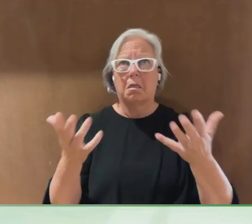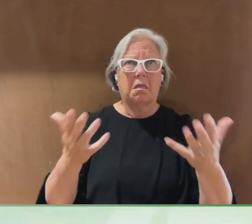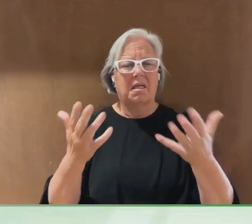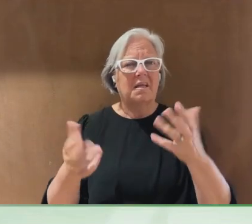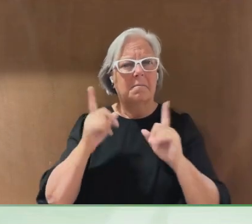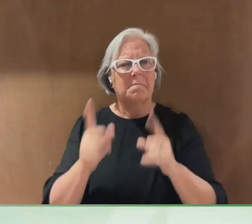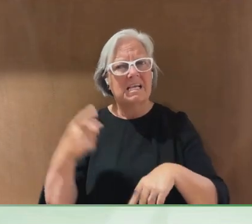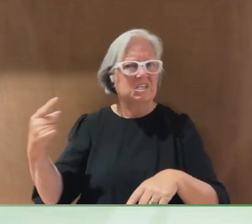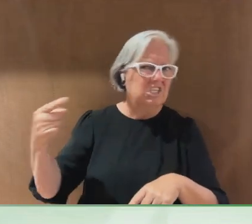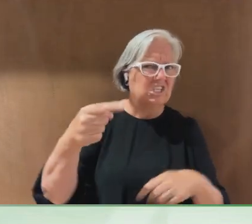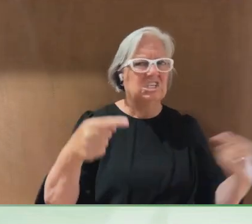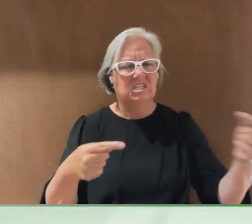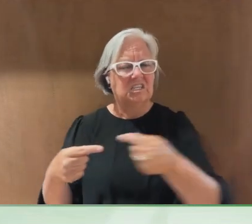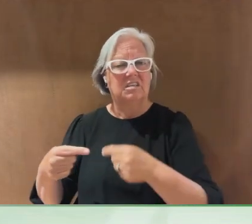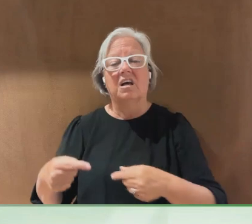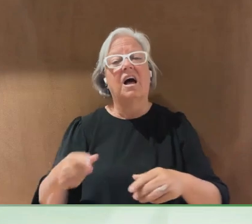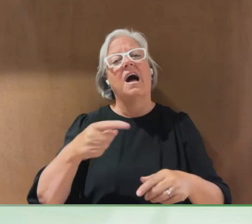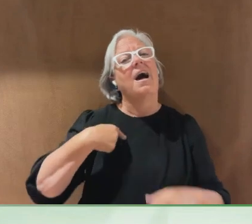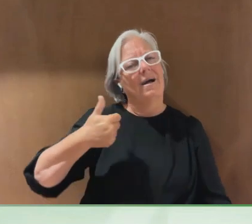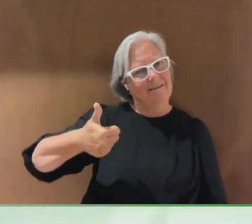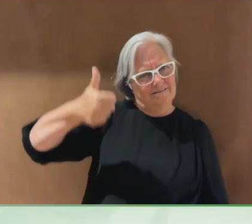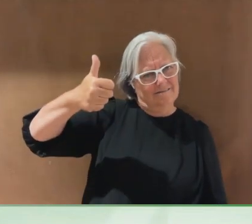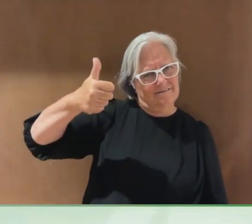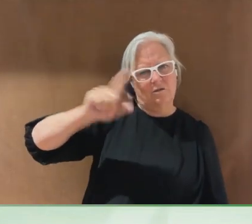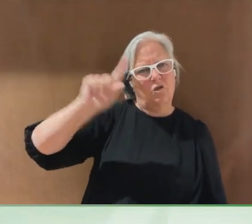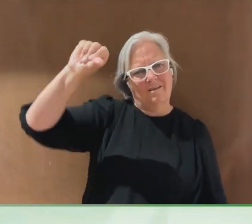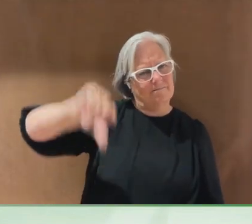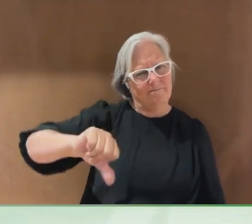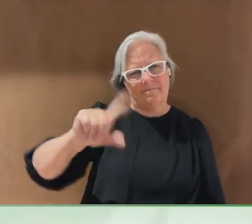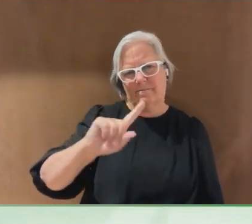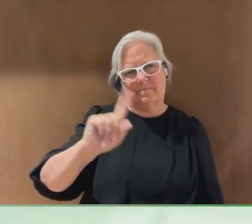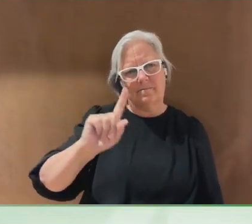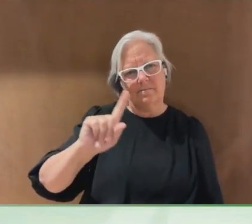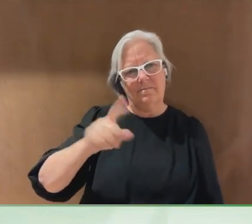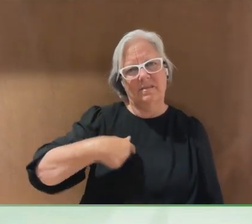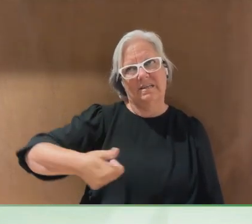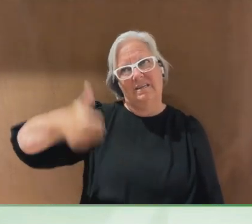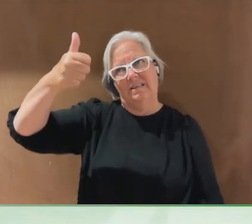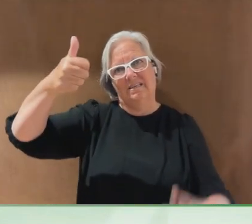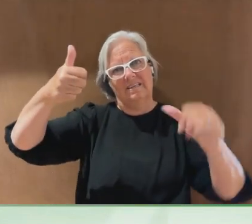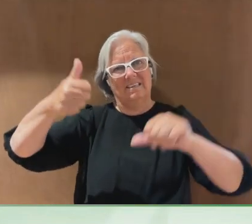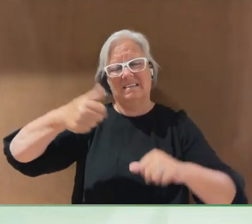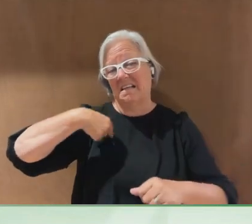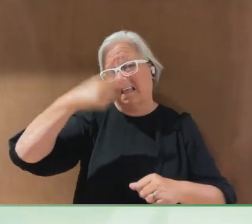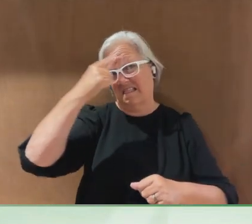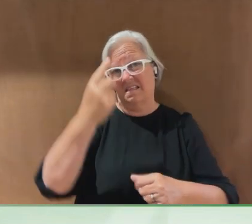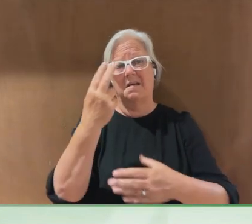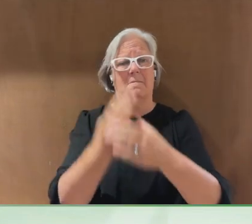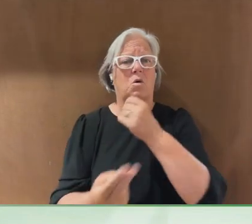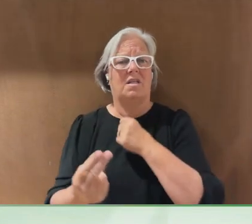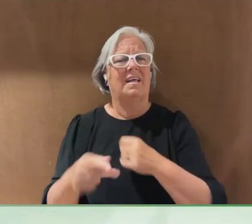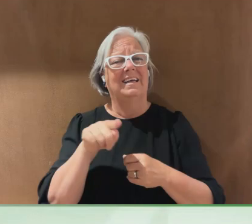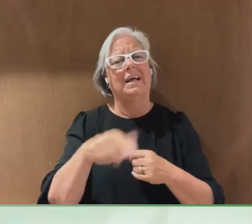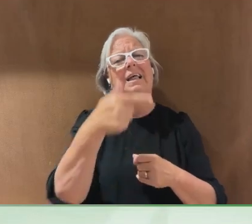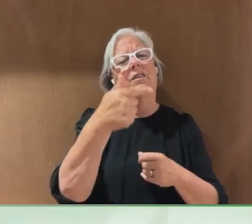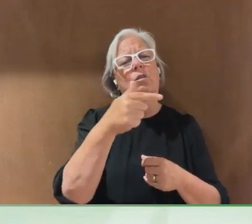thumb off to the side, not thumb up, not thumb down, it's the middle. Me too. It's both. It's not one, it's both. It's a tool.